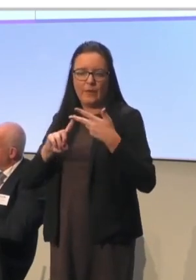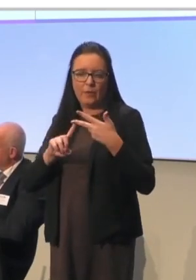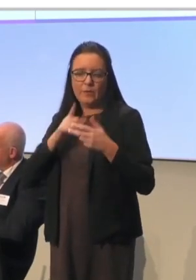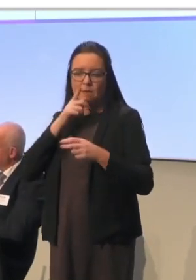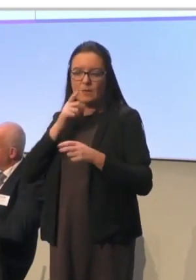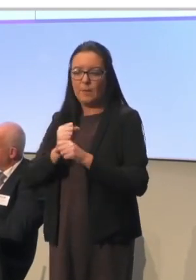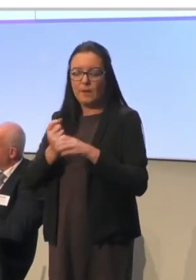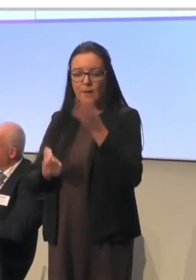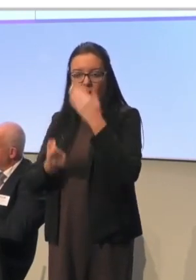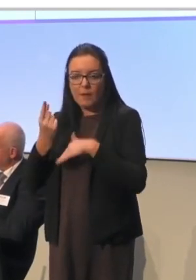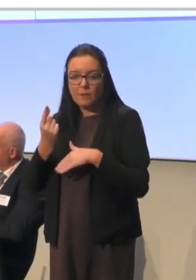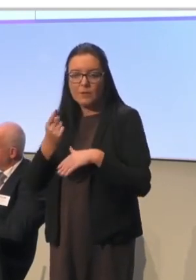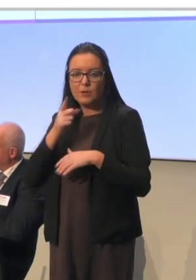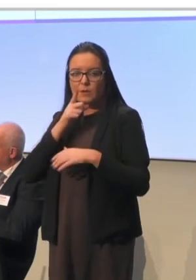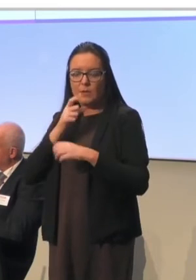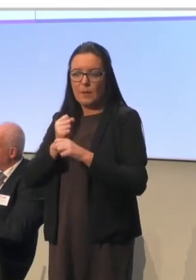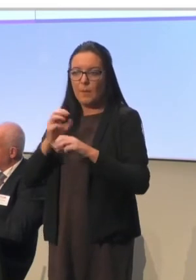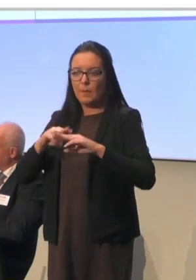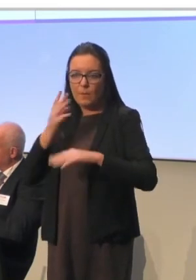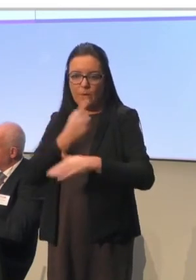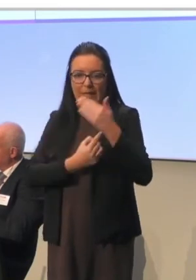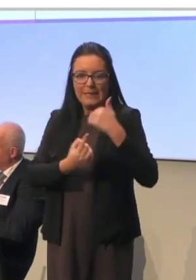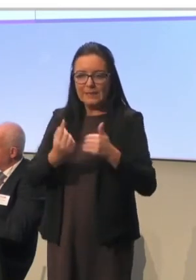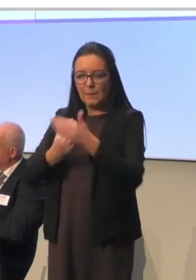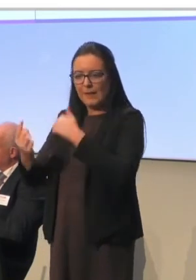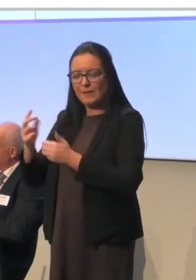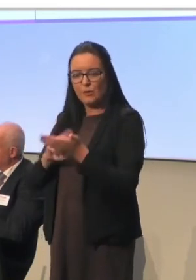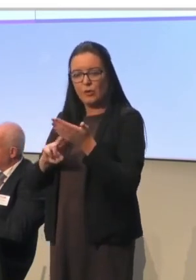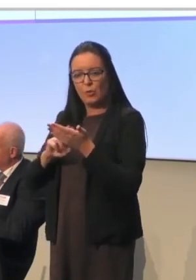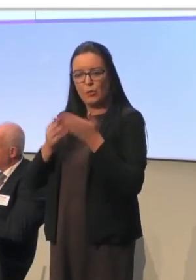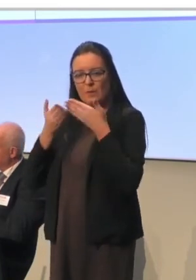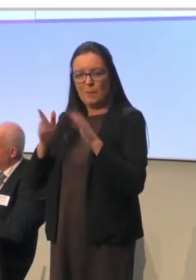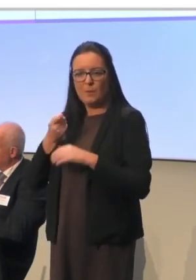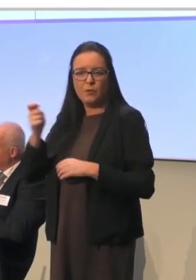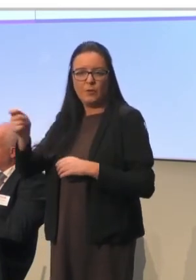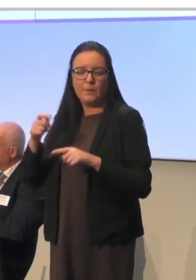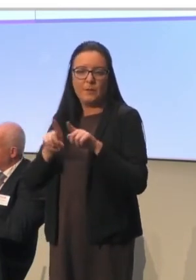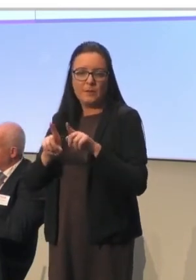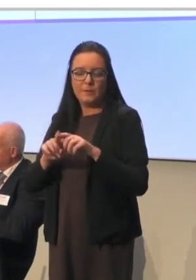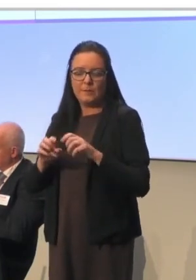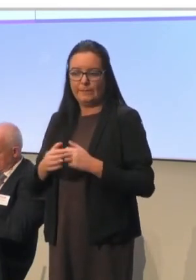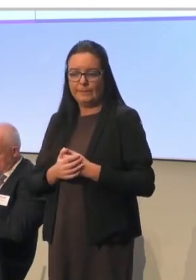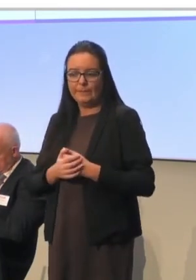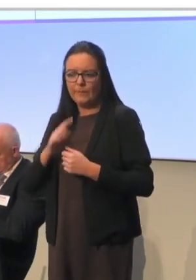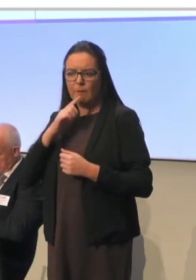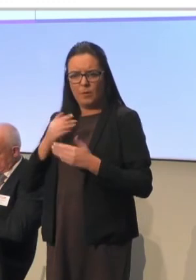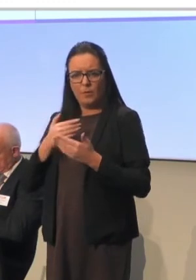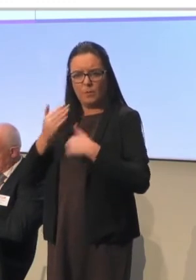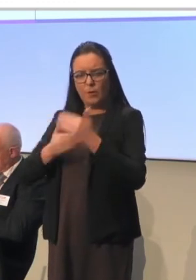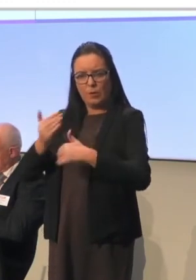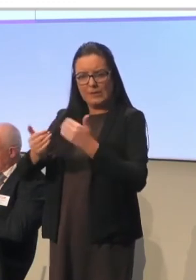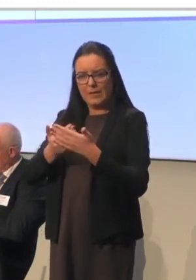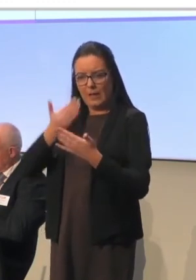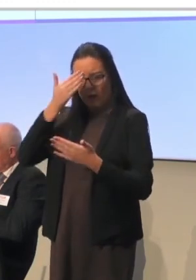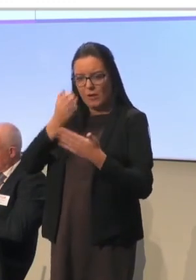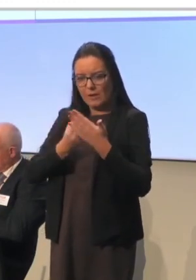the opportunities around more independence and the opportunity to use public transport in this case. And just the process, the learning process and the developing